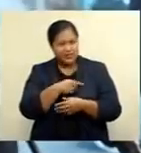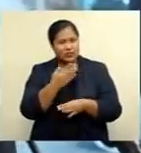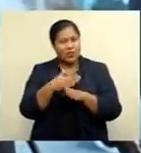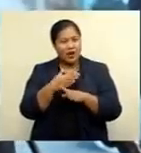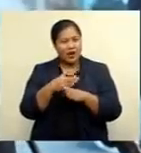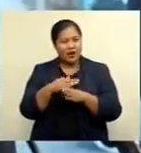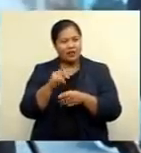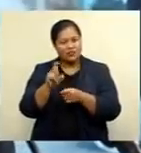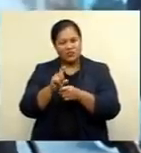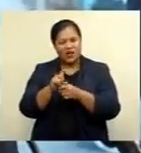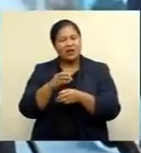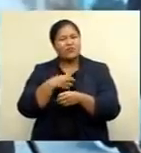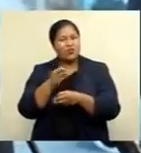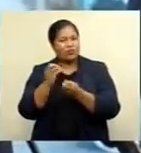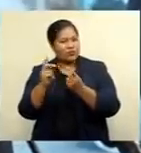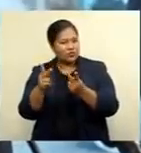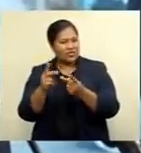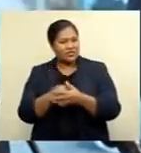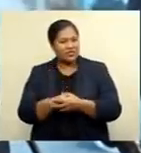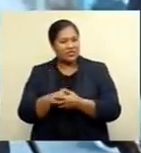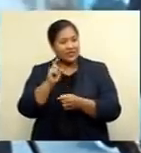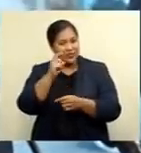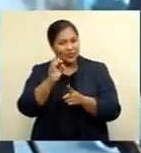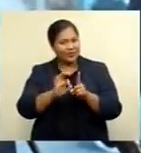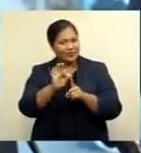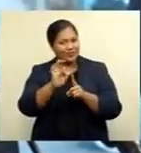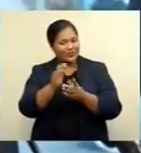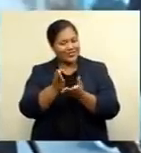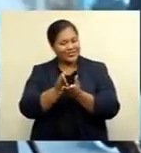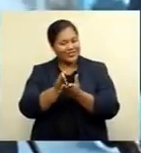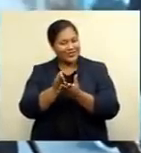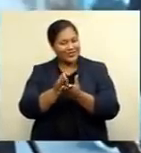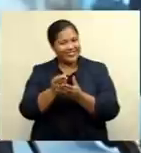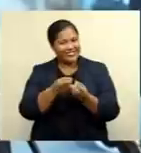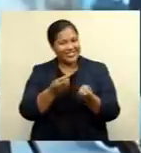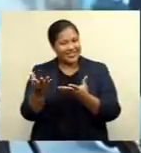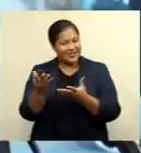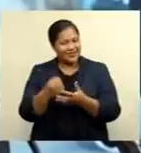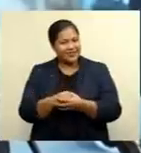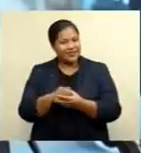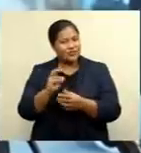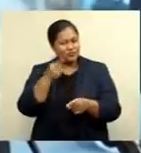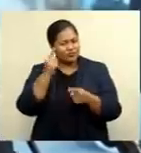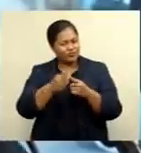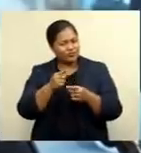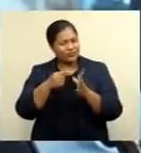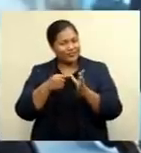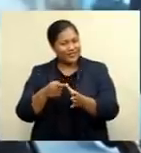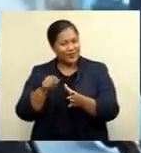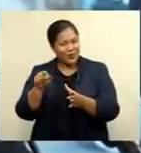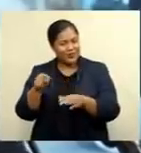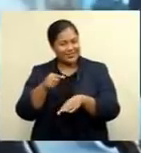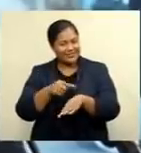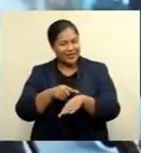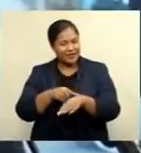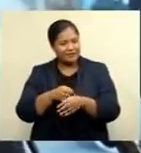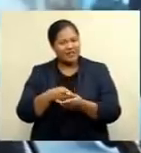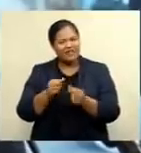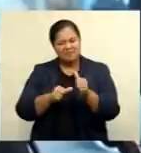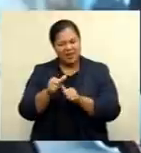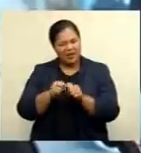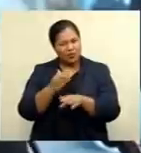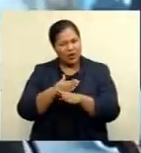creates investment opportunities as it will improve service delivery through quicker response times, better